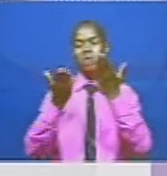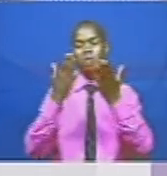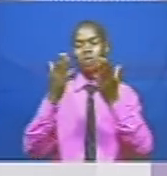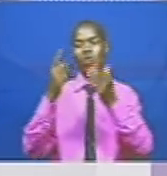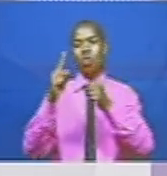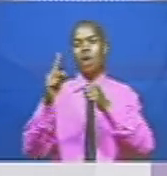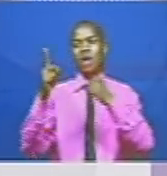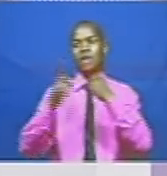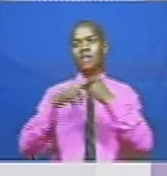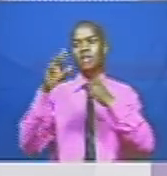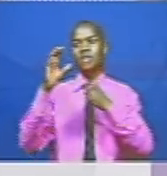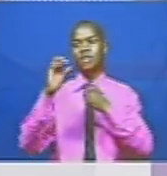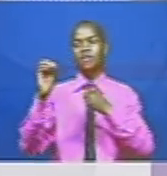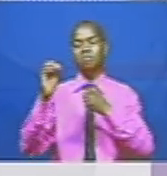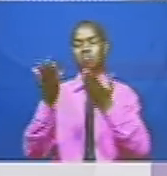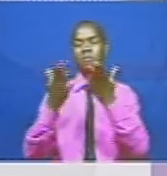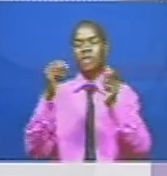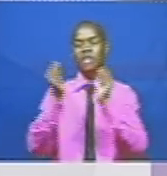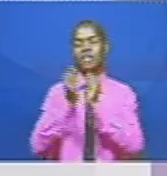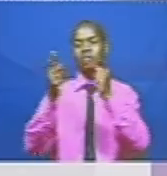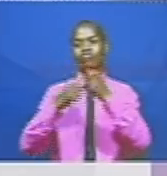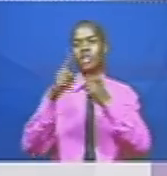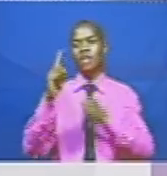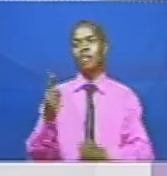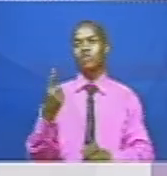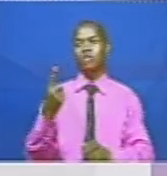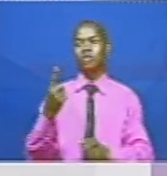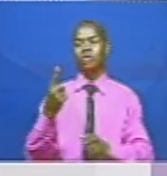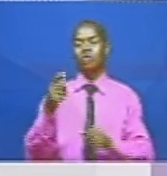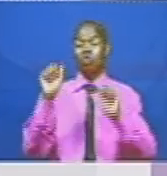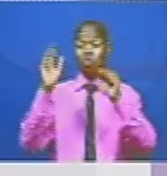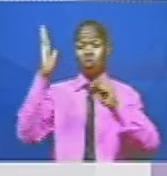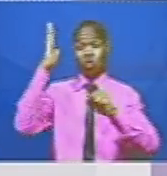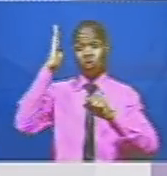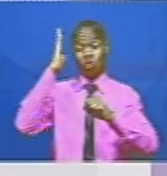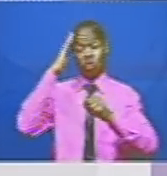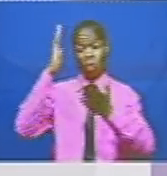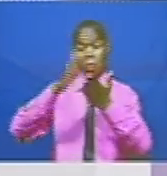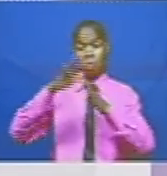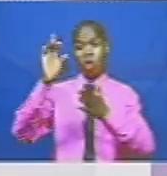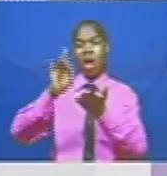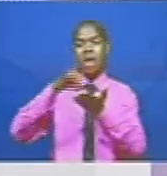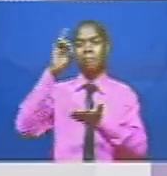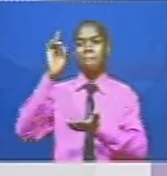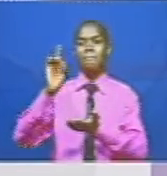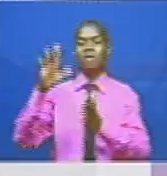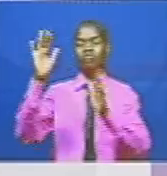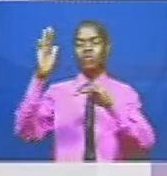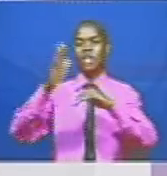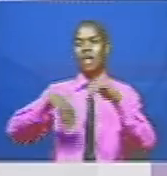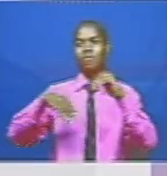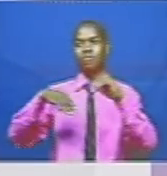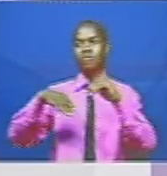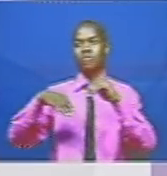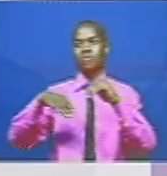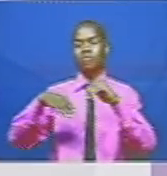is equivalent to 16,000 Kenya shilling. So you realize that the park entrance fee is more expensive than even the